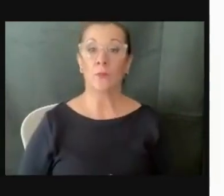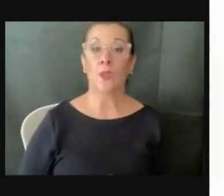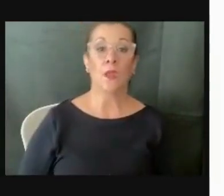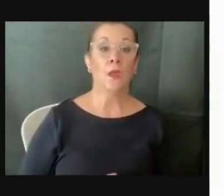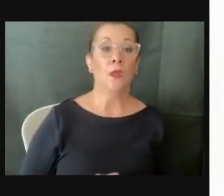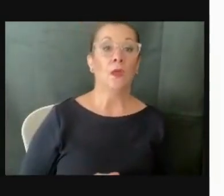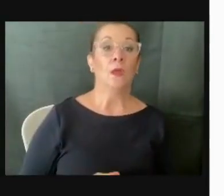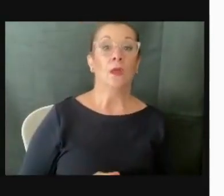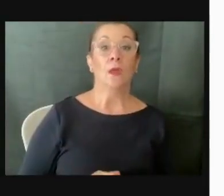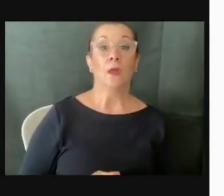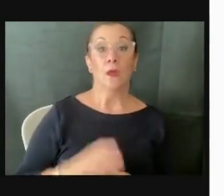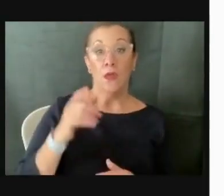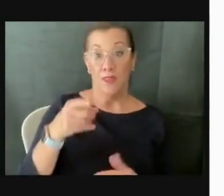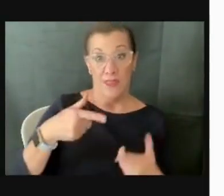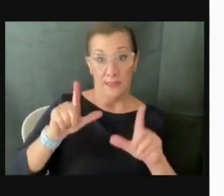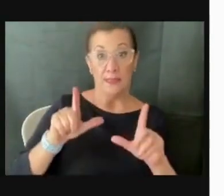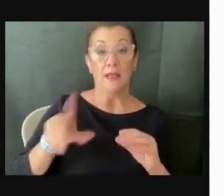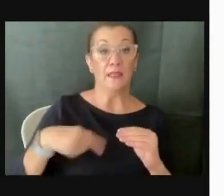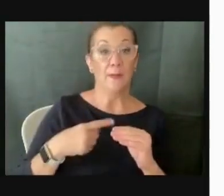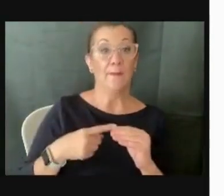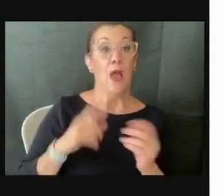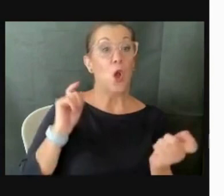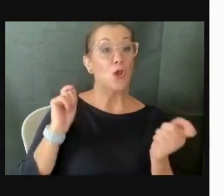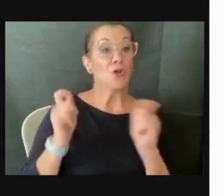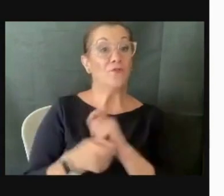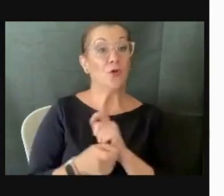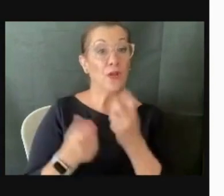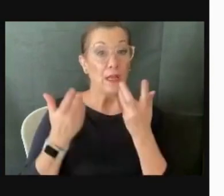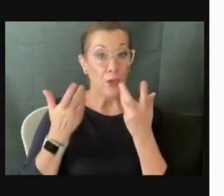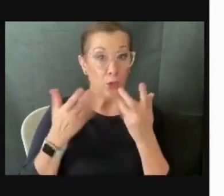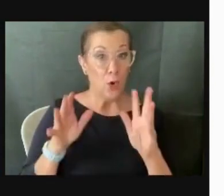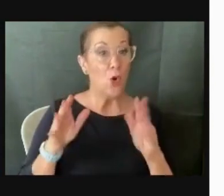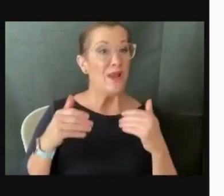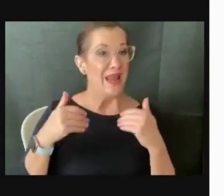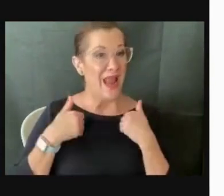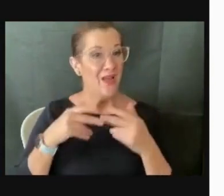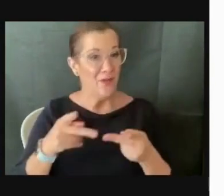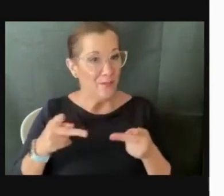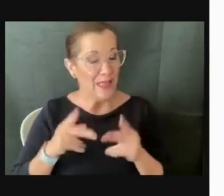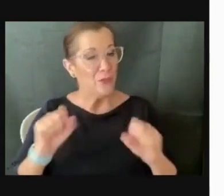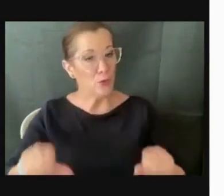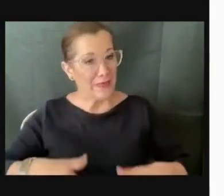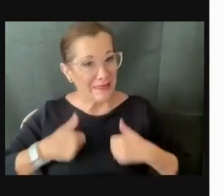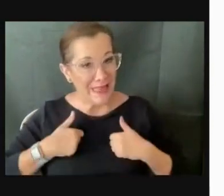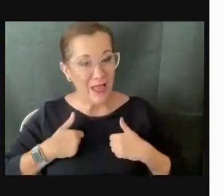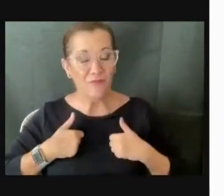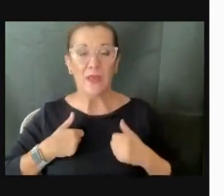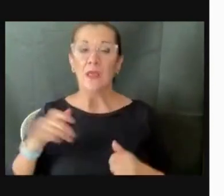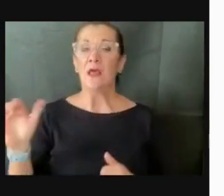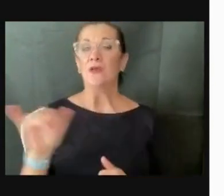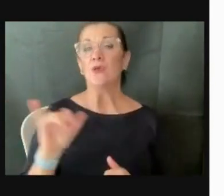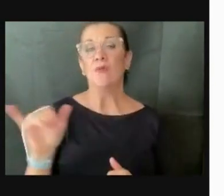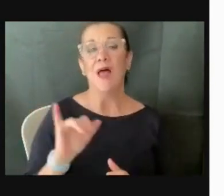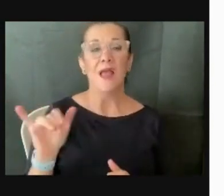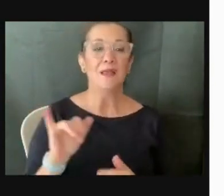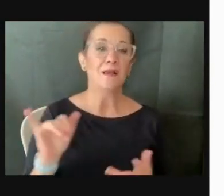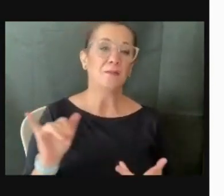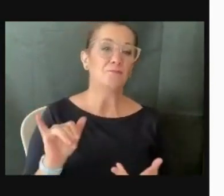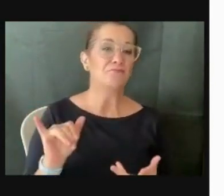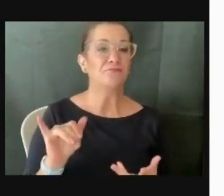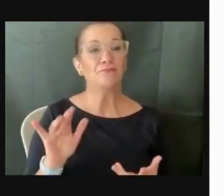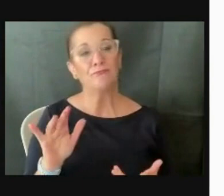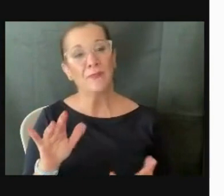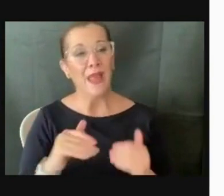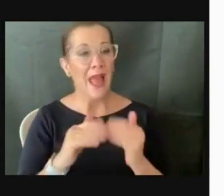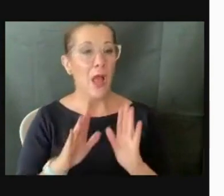And so this slide is about converting existing habitable space. So we're talking more about, some